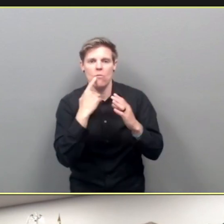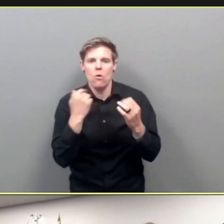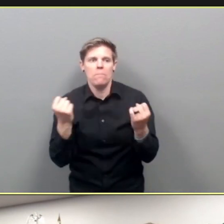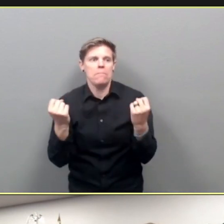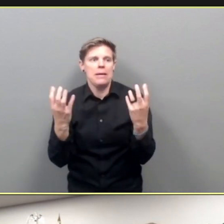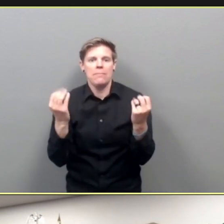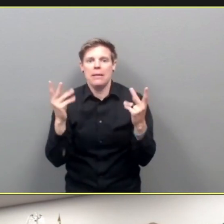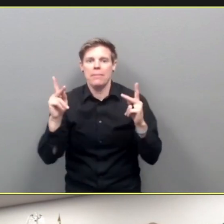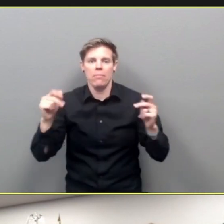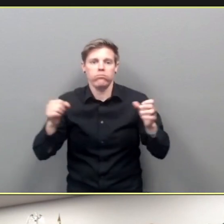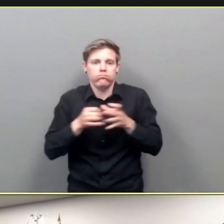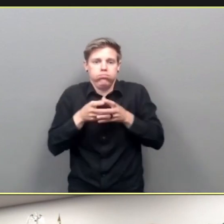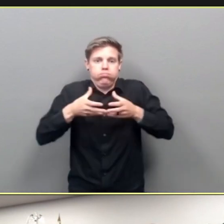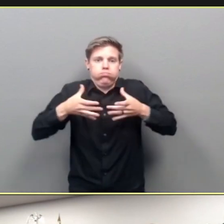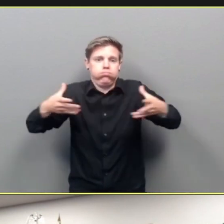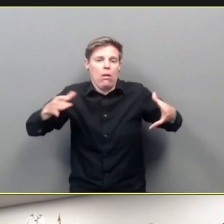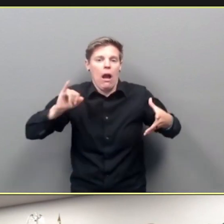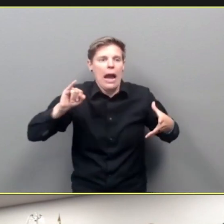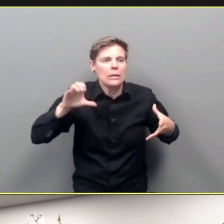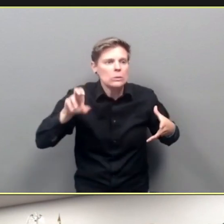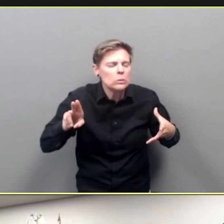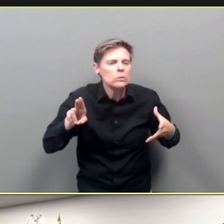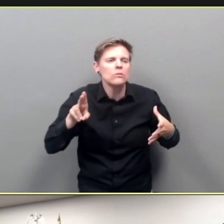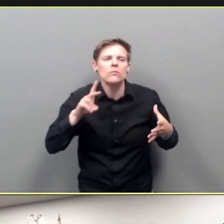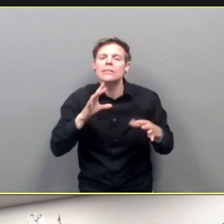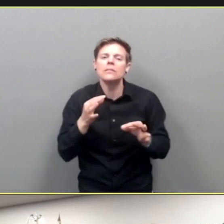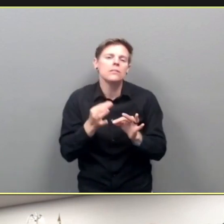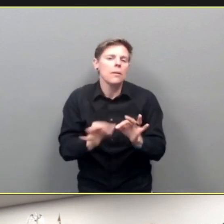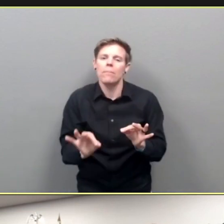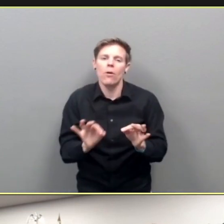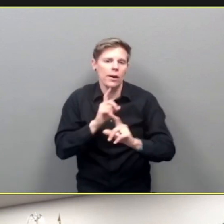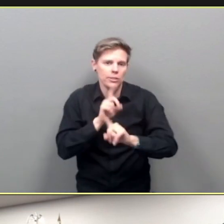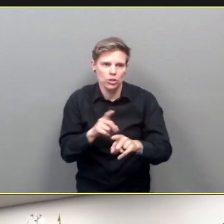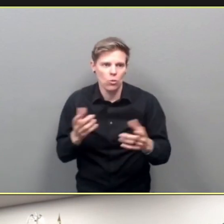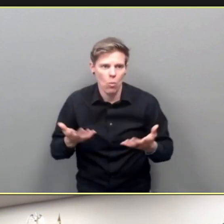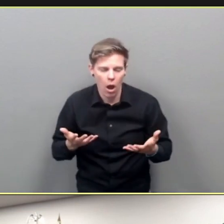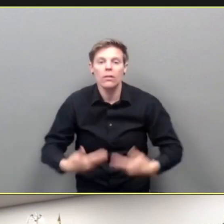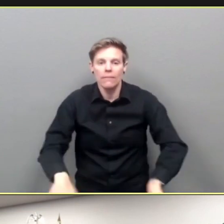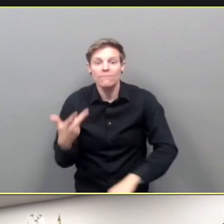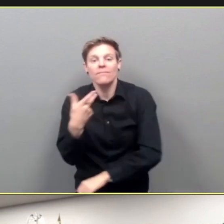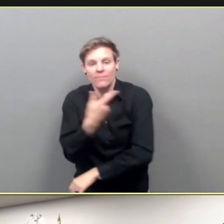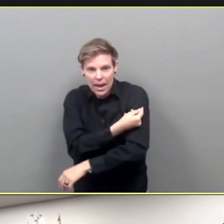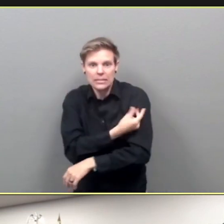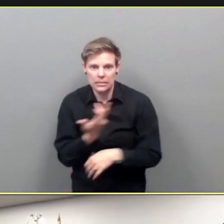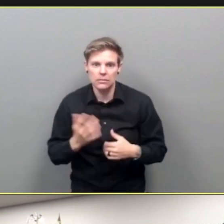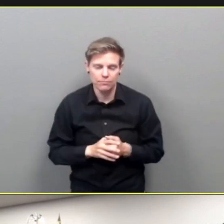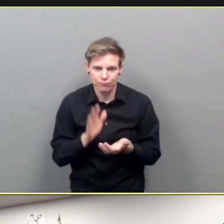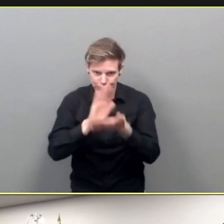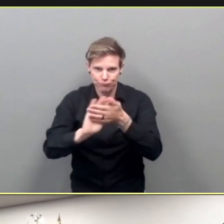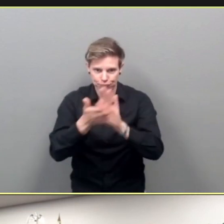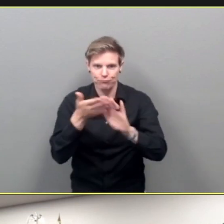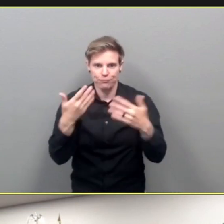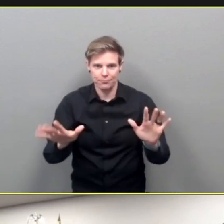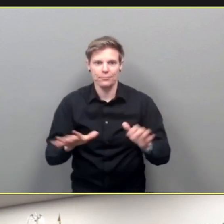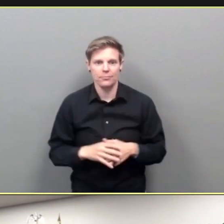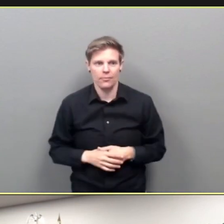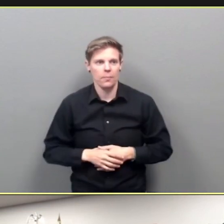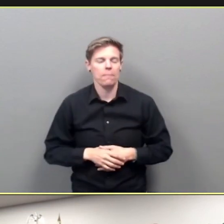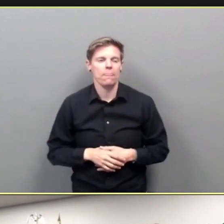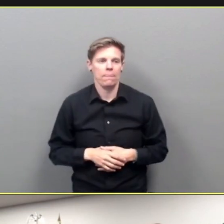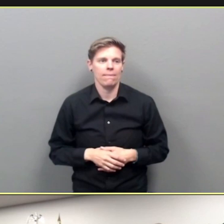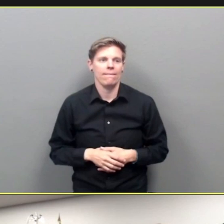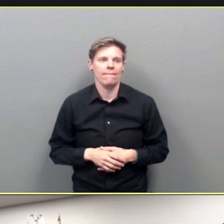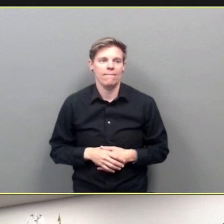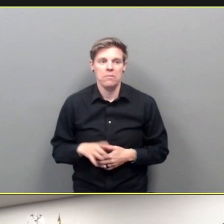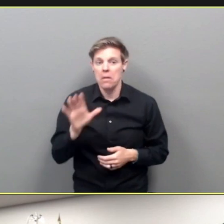an incredibly simple answer. It's get vaccinated. On any given week, 95 to